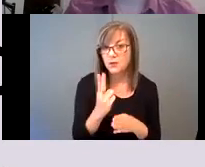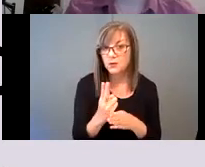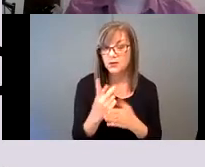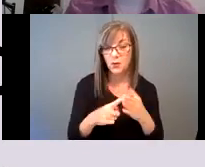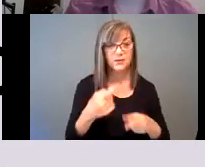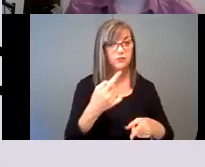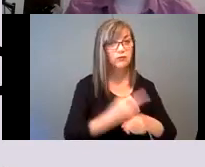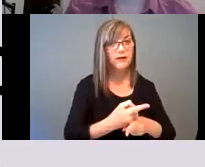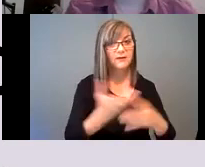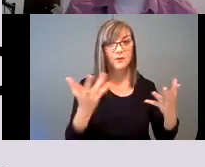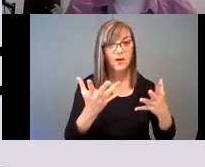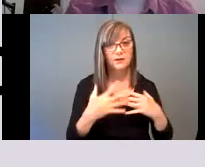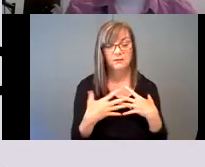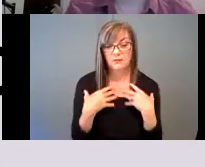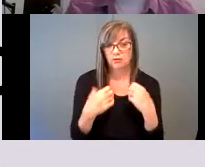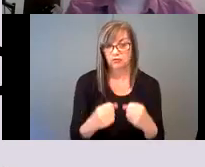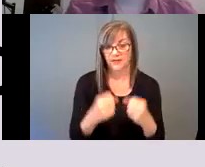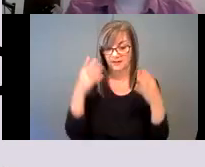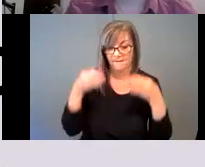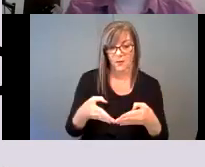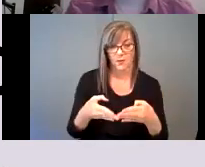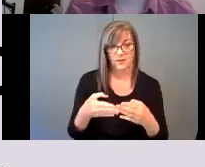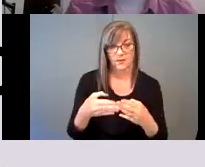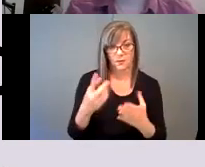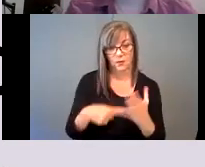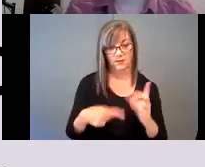the strengths-based approach. I think that's really in line with